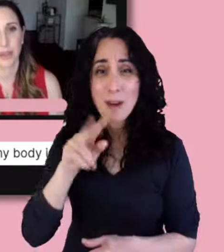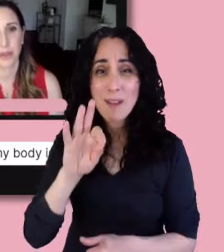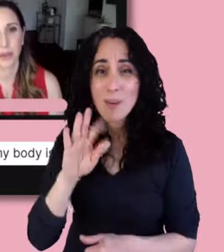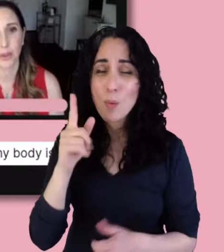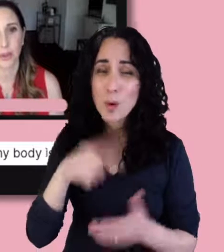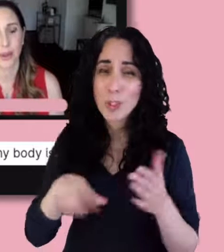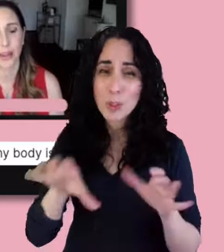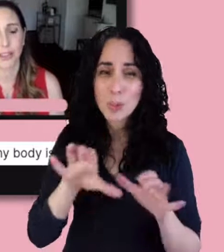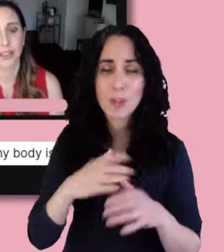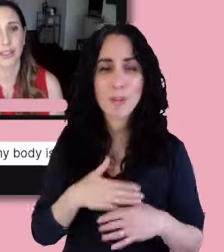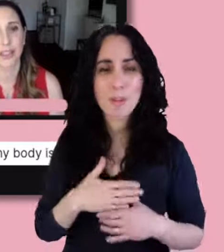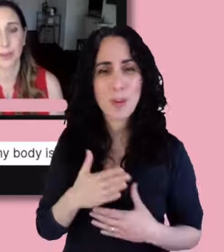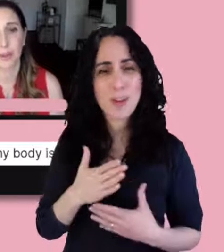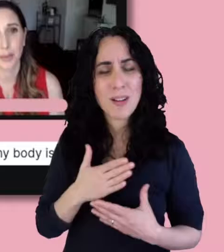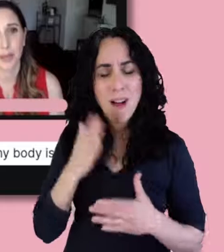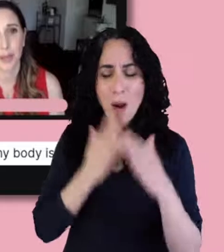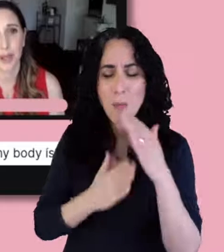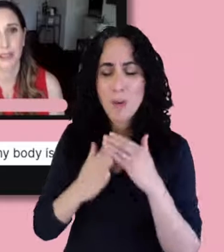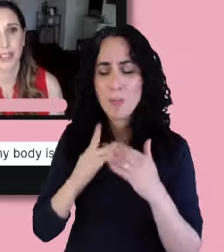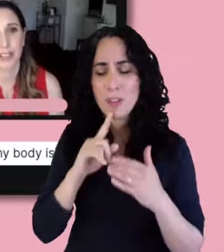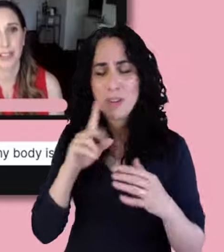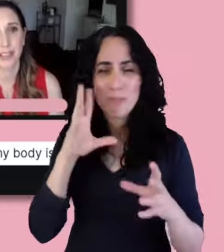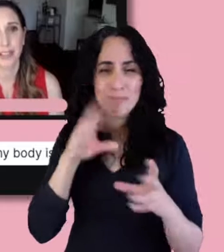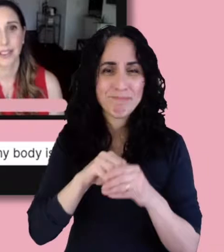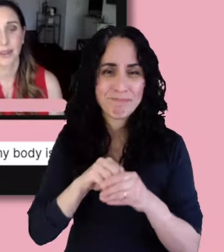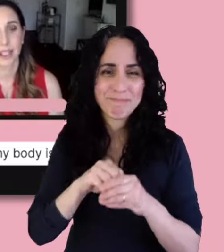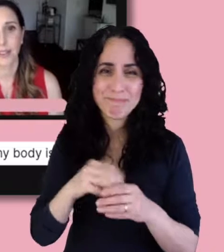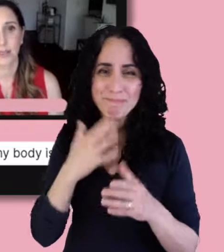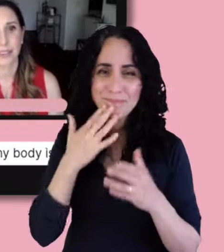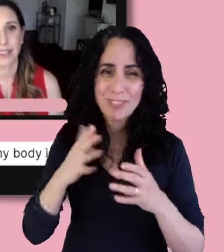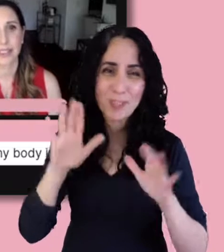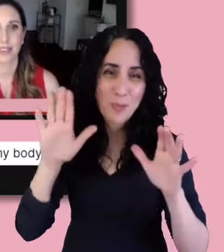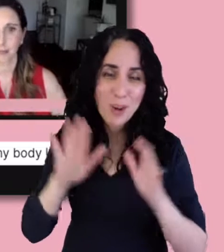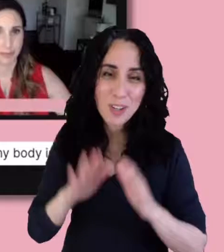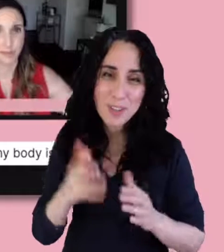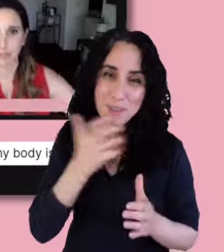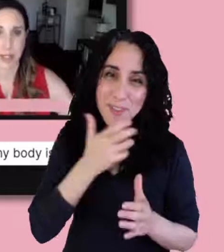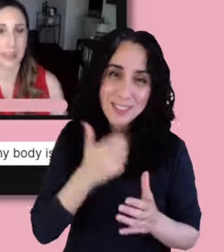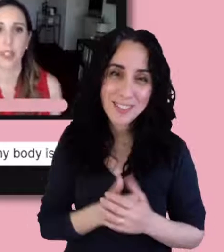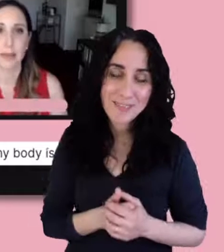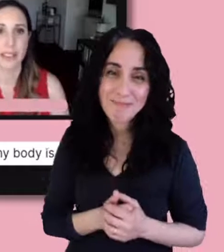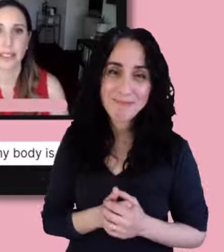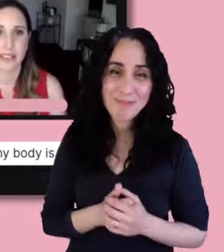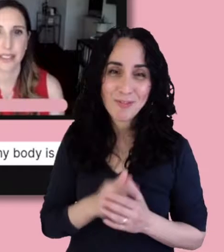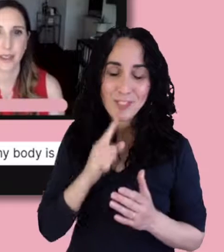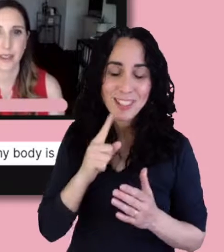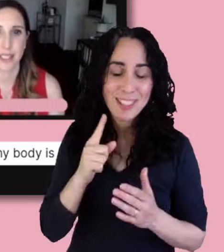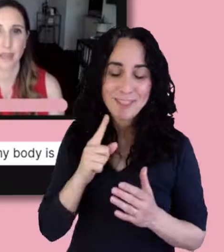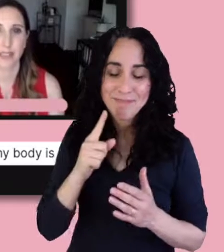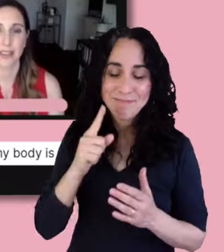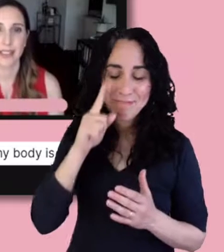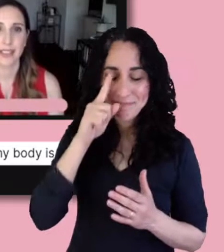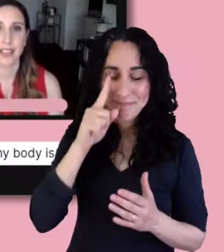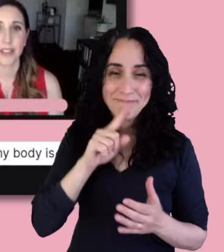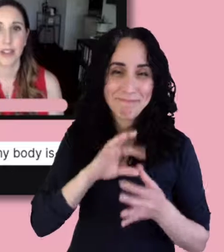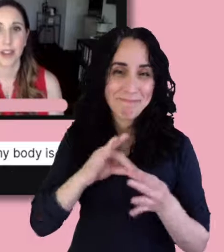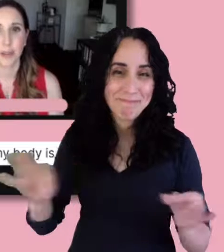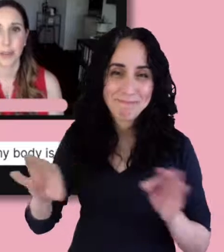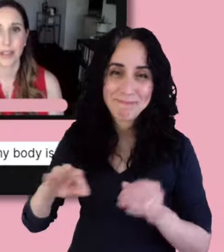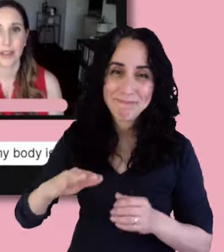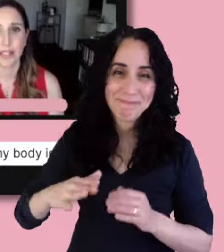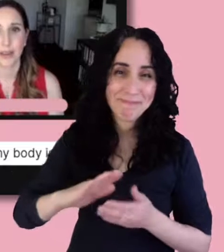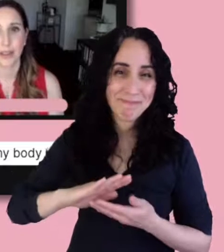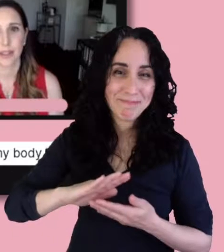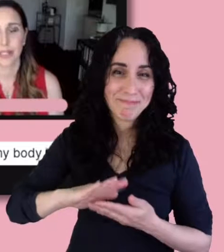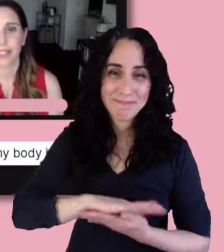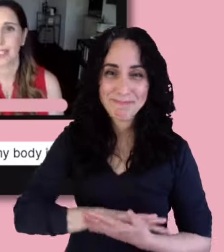I'm so, so honored and humbled to be a part of it. You guys are really, I mean, amazing is an understatement. Amazing. So And to are all the you.